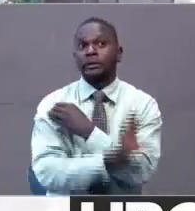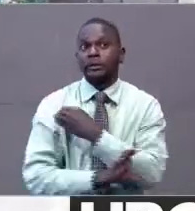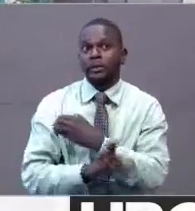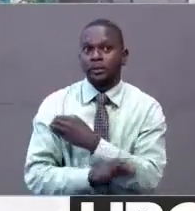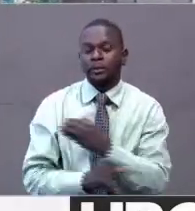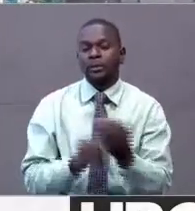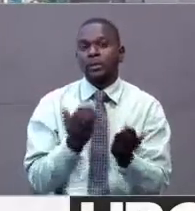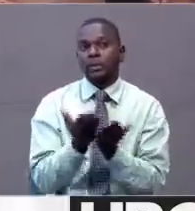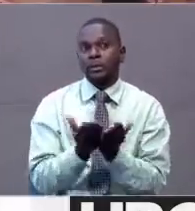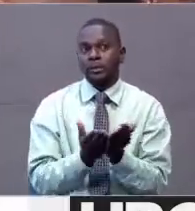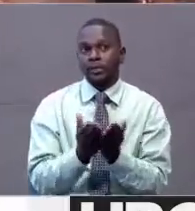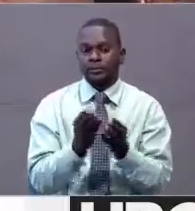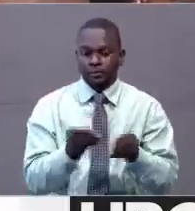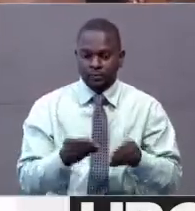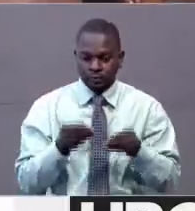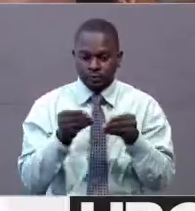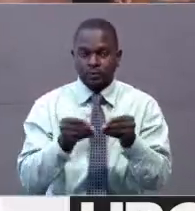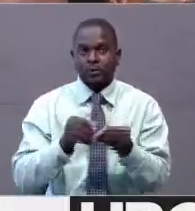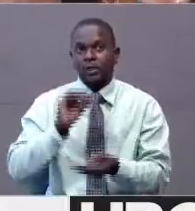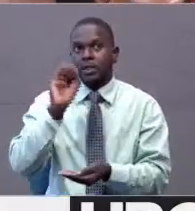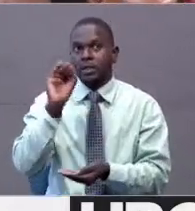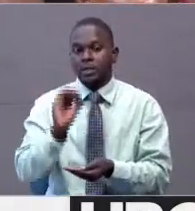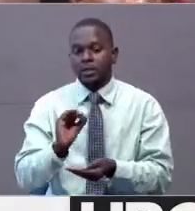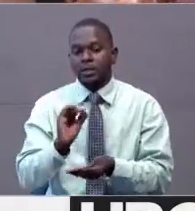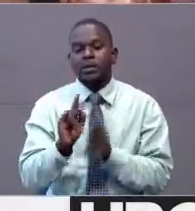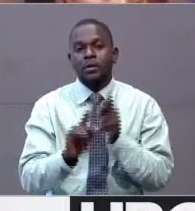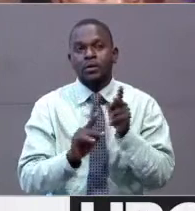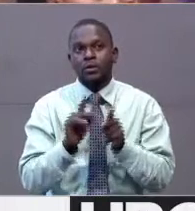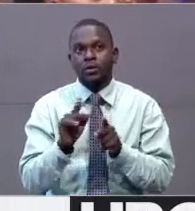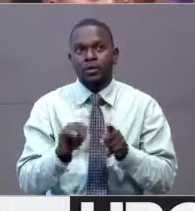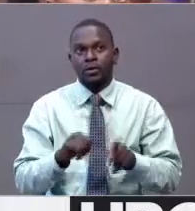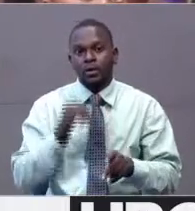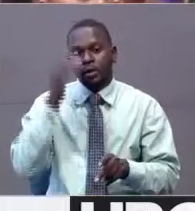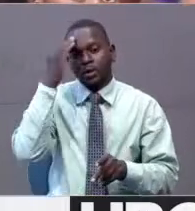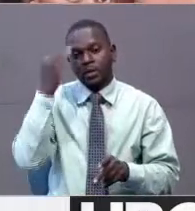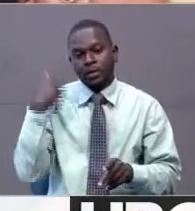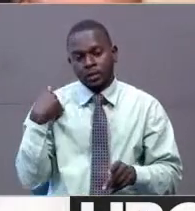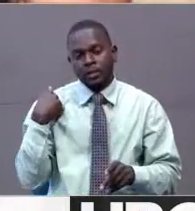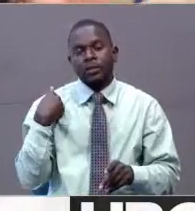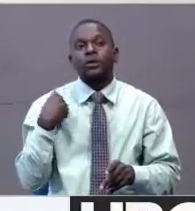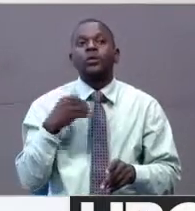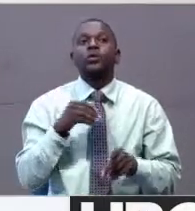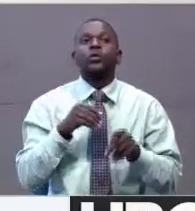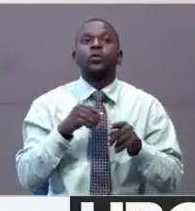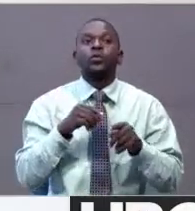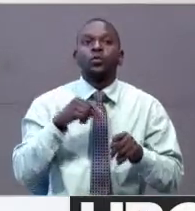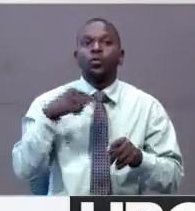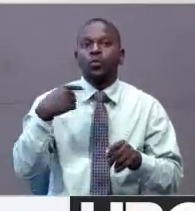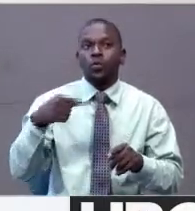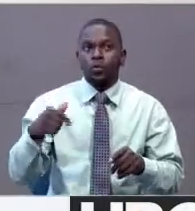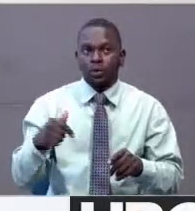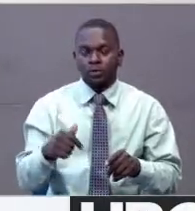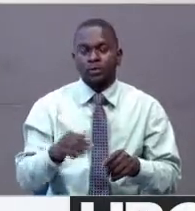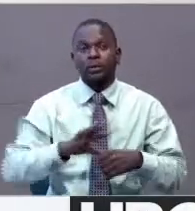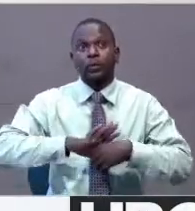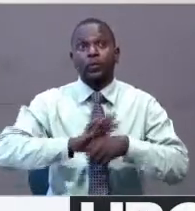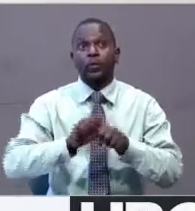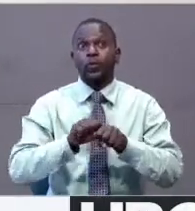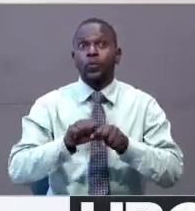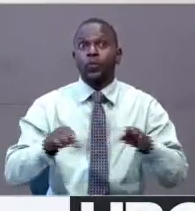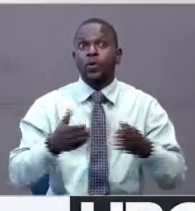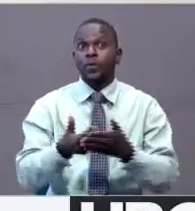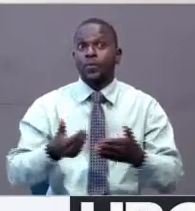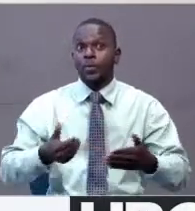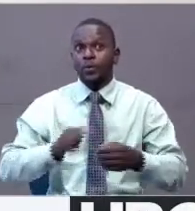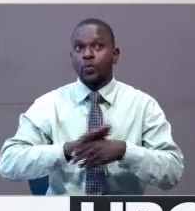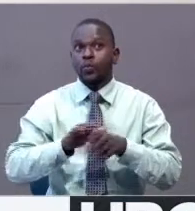service delivery while reducing the number of people the headquarters hosts. At the height of COVID, Before